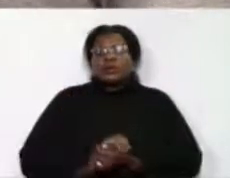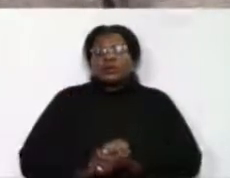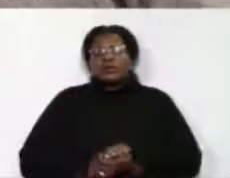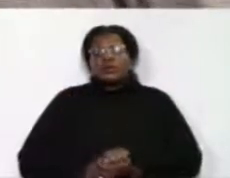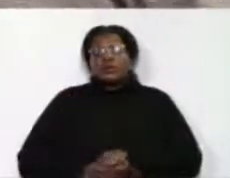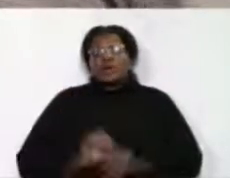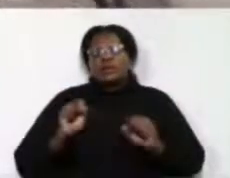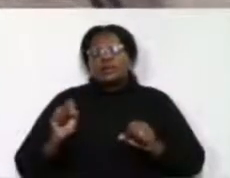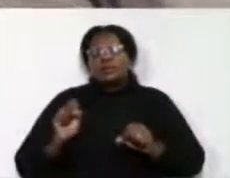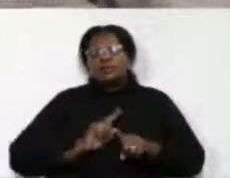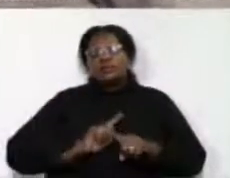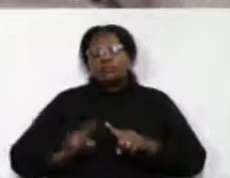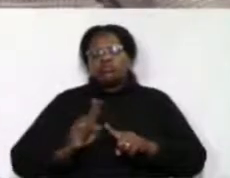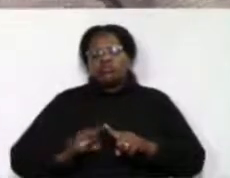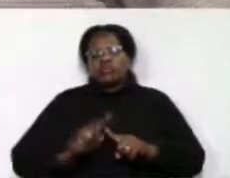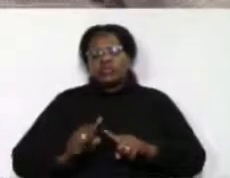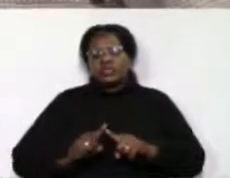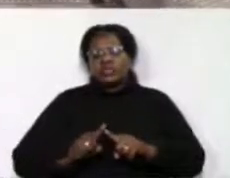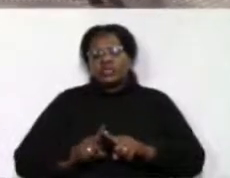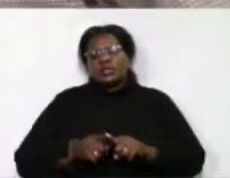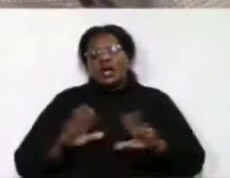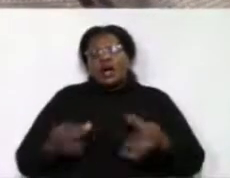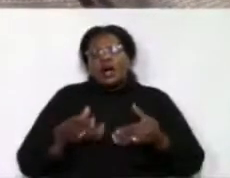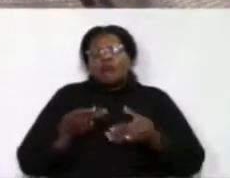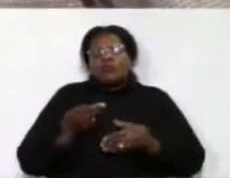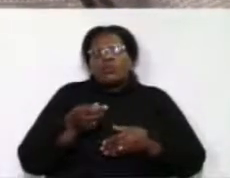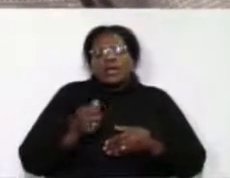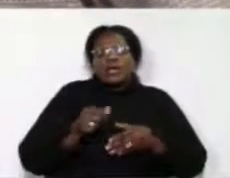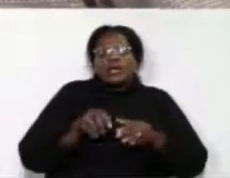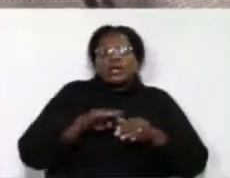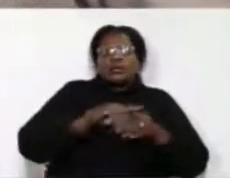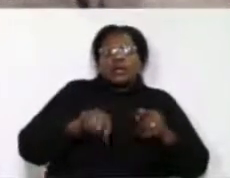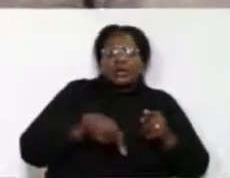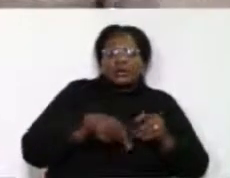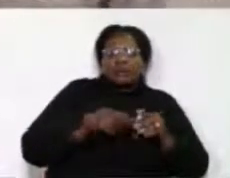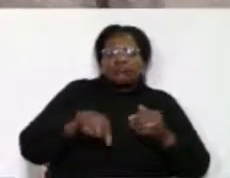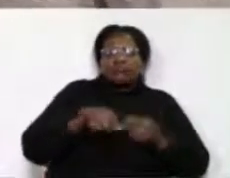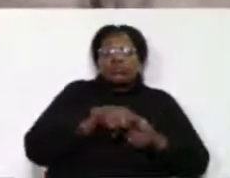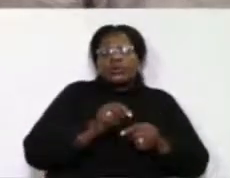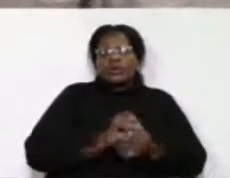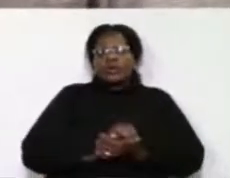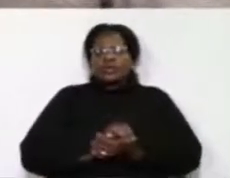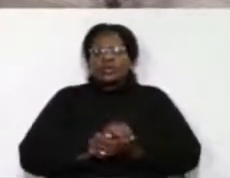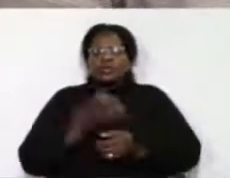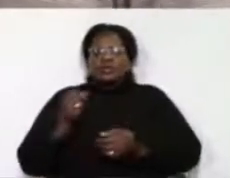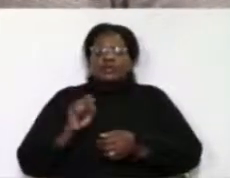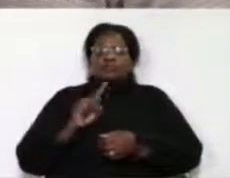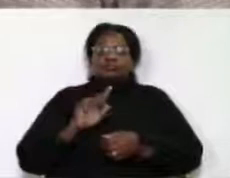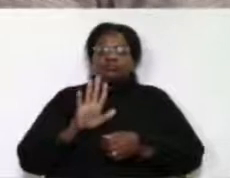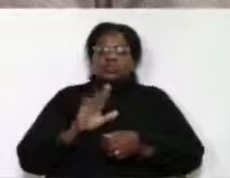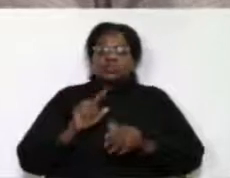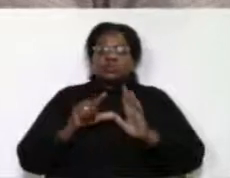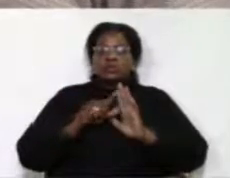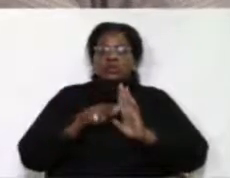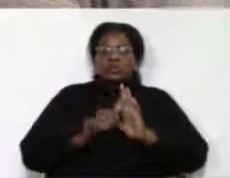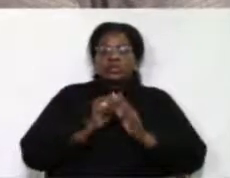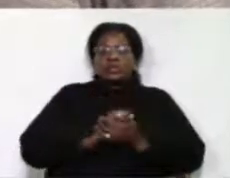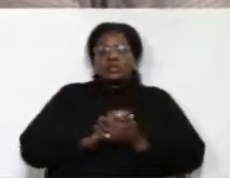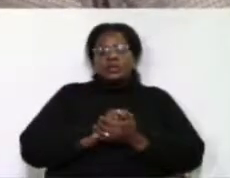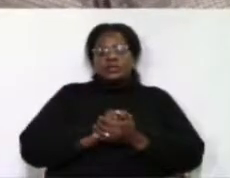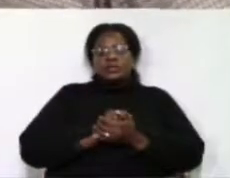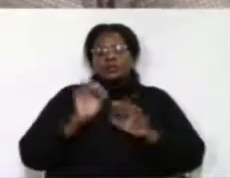it's the cash flow statement. We've only got like 15 minutes left. 15 minutes It's left, fine, as long as we can run over a